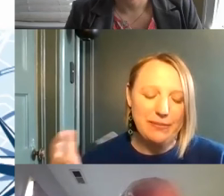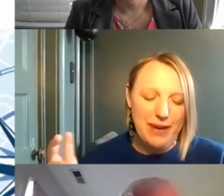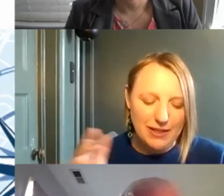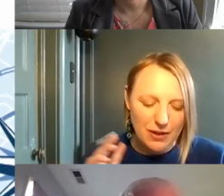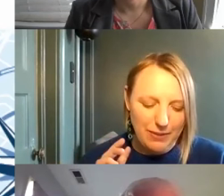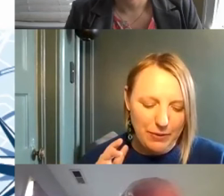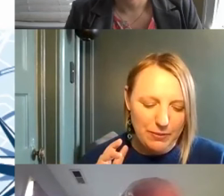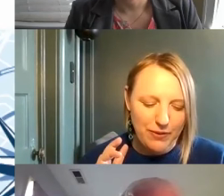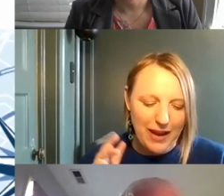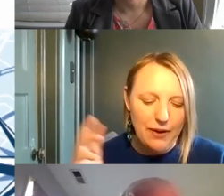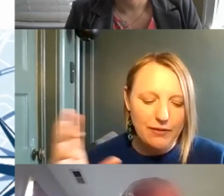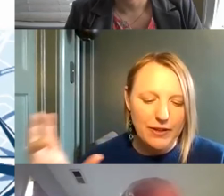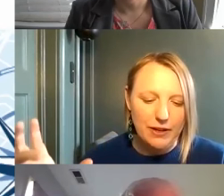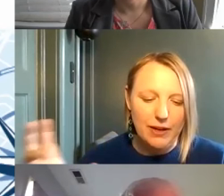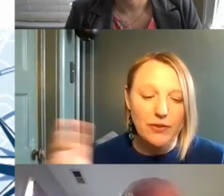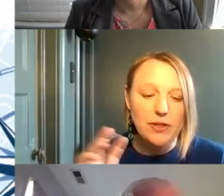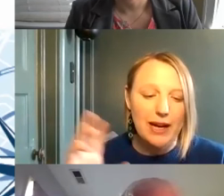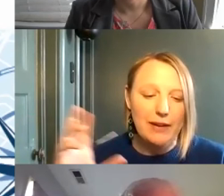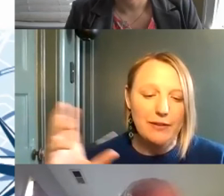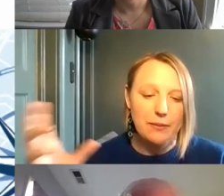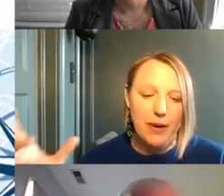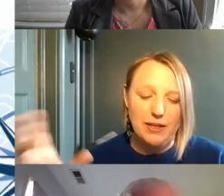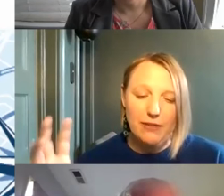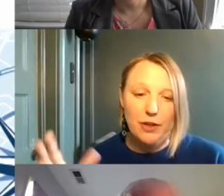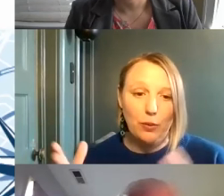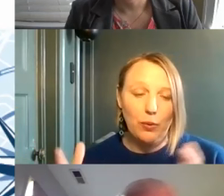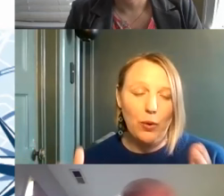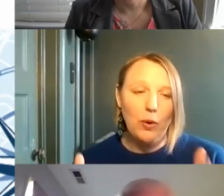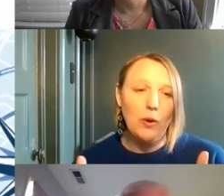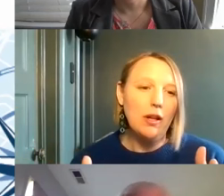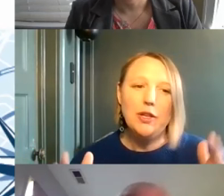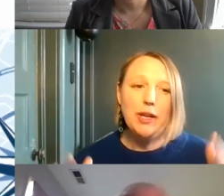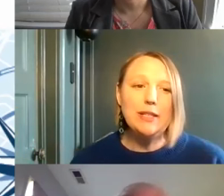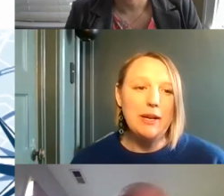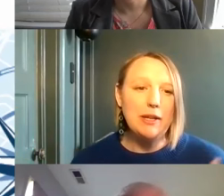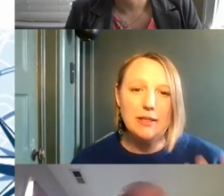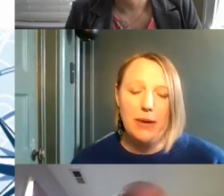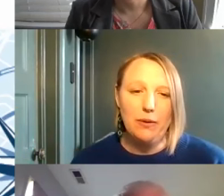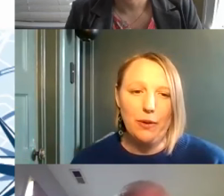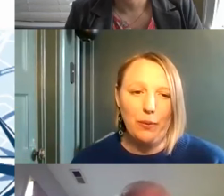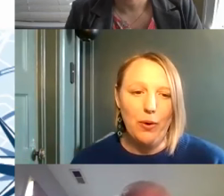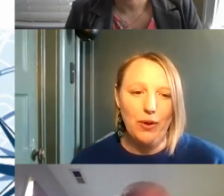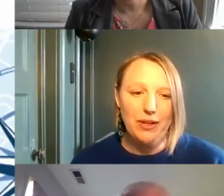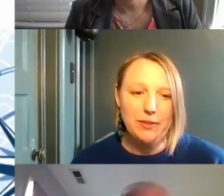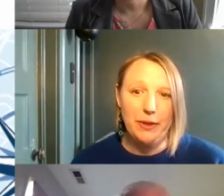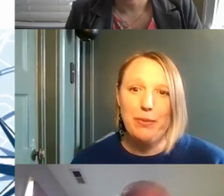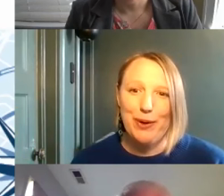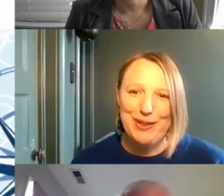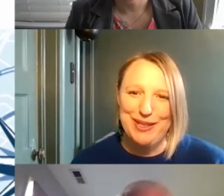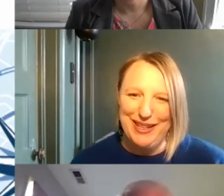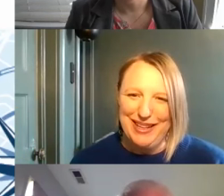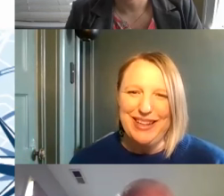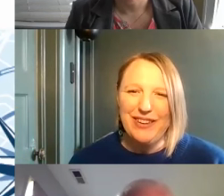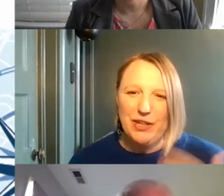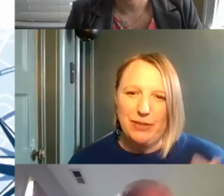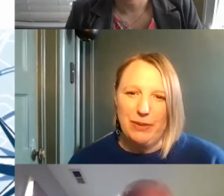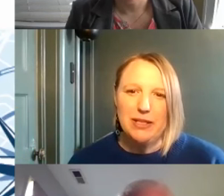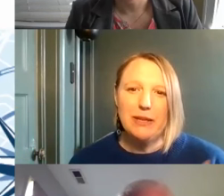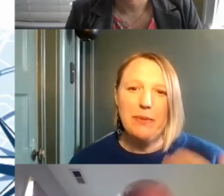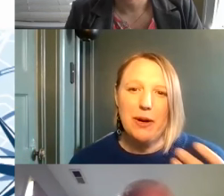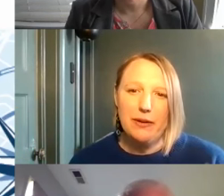not to expect people to move out of their comfort zone or out of their box of their role. Transparency about the role is really important,